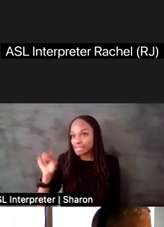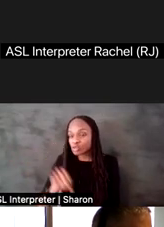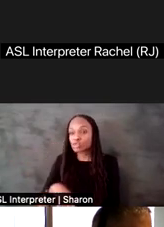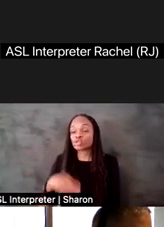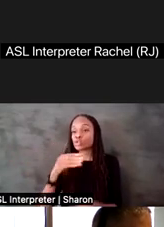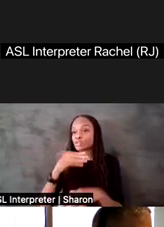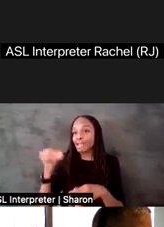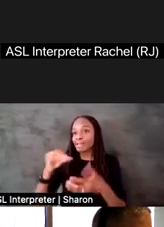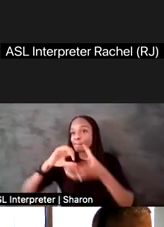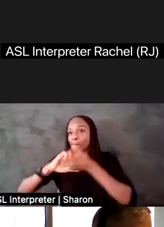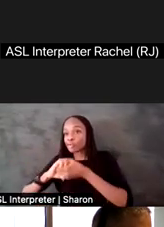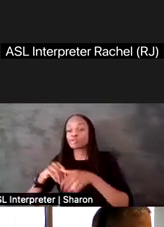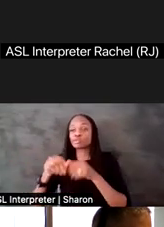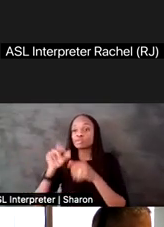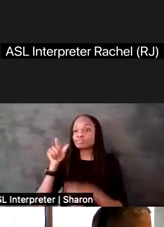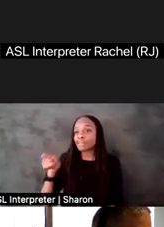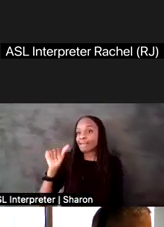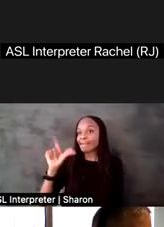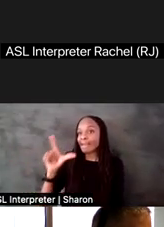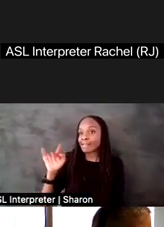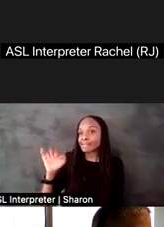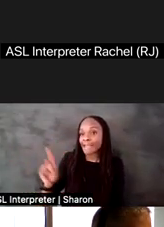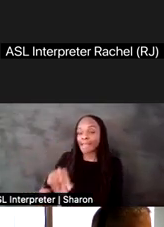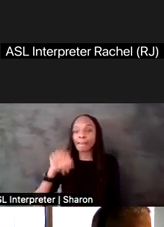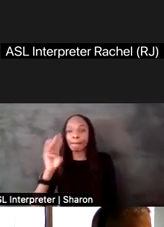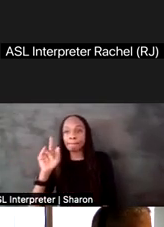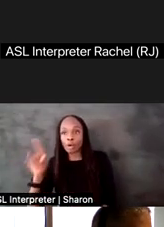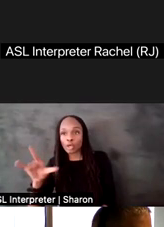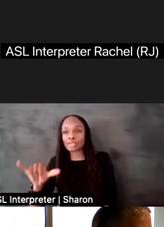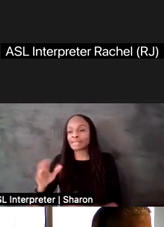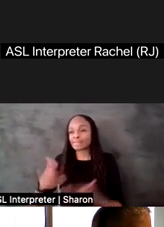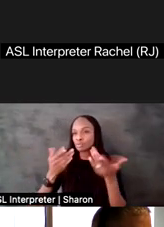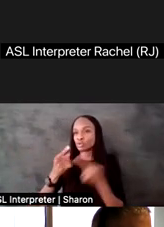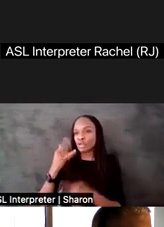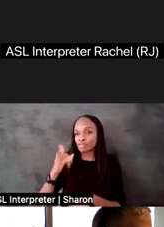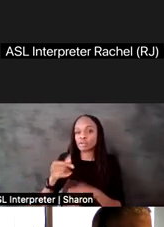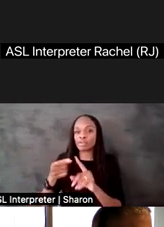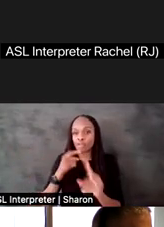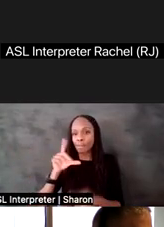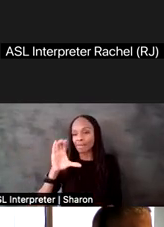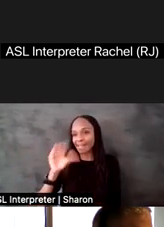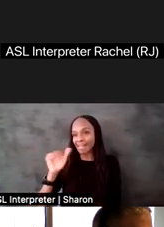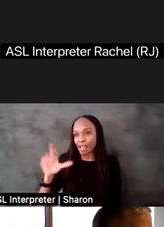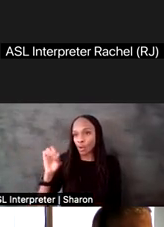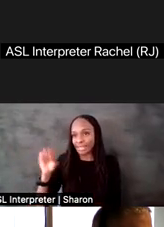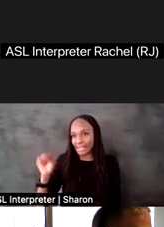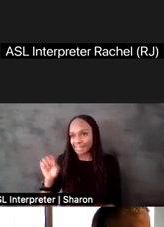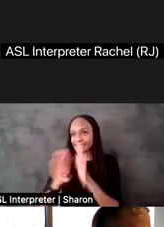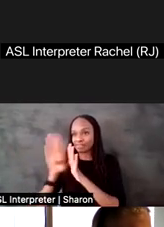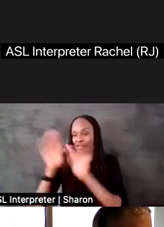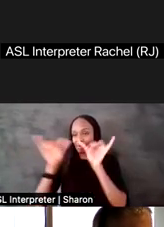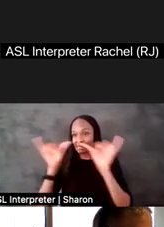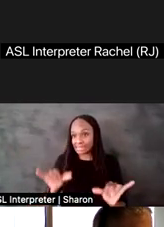at Caltech and Berkeley and others that with support in California from Cal OES to develop this system where